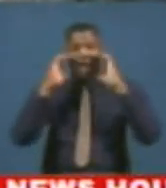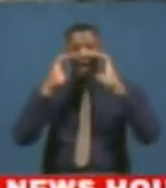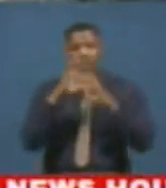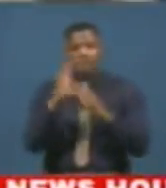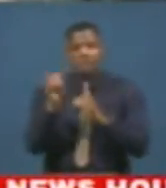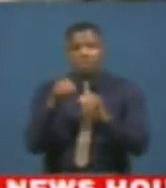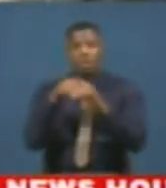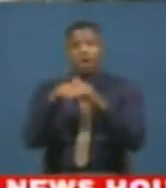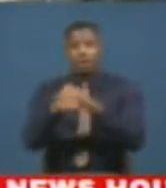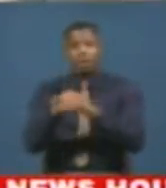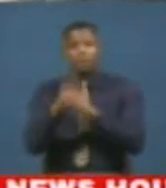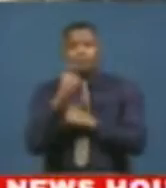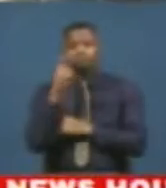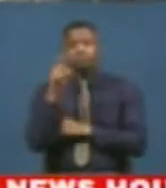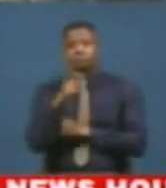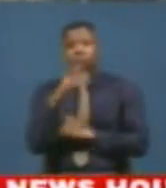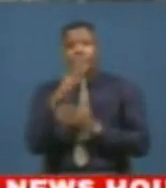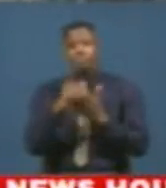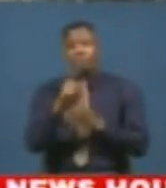directive. At